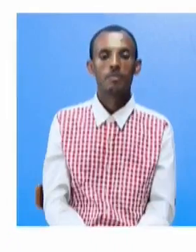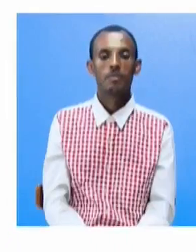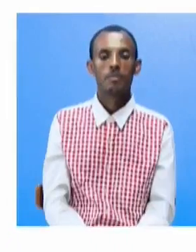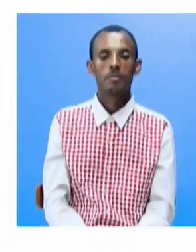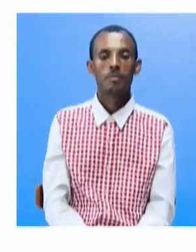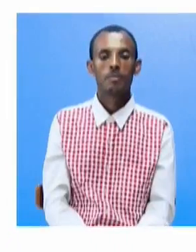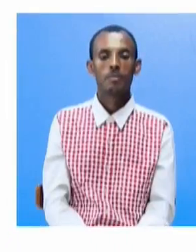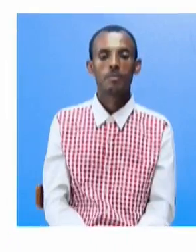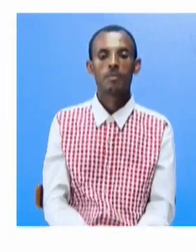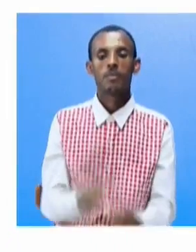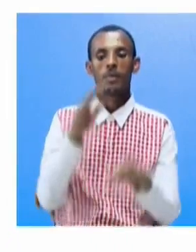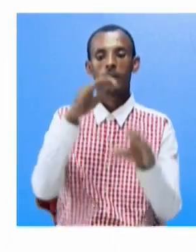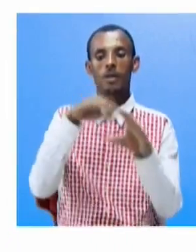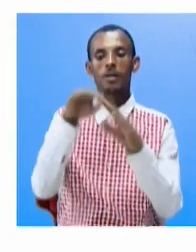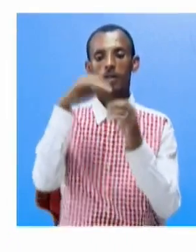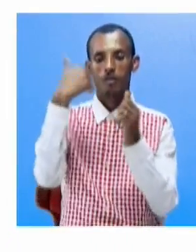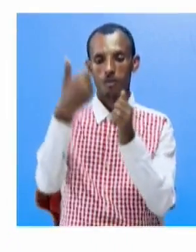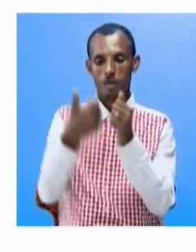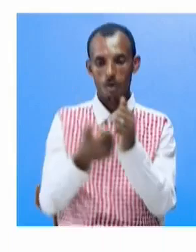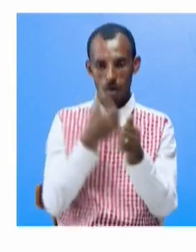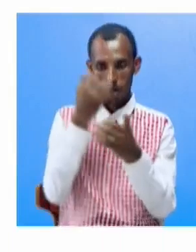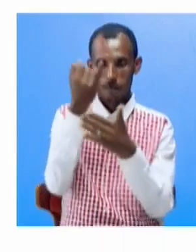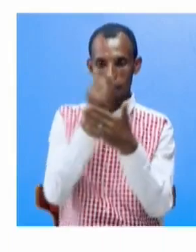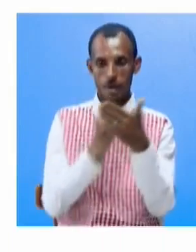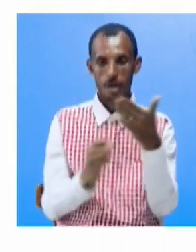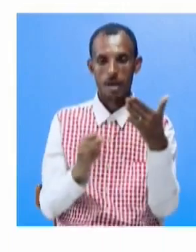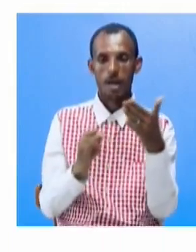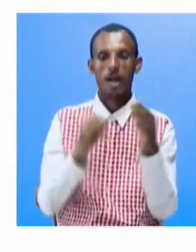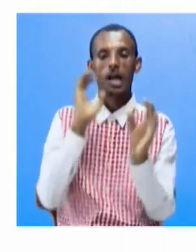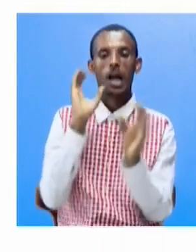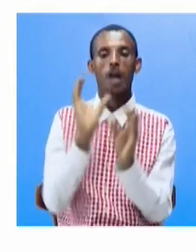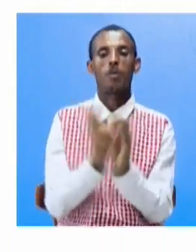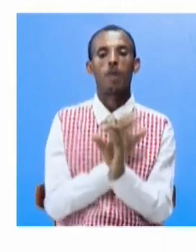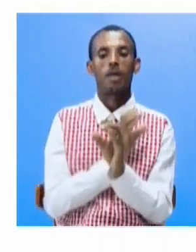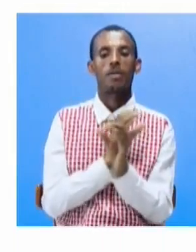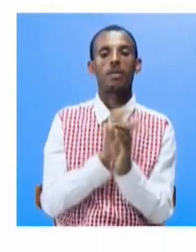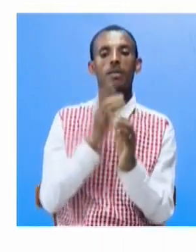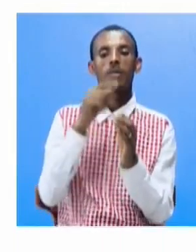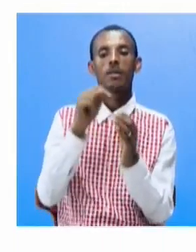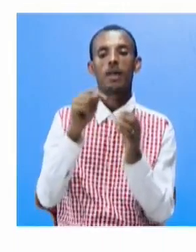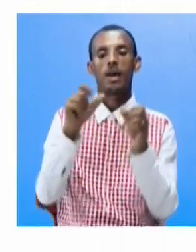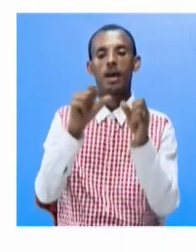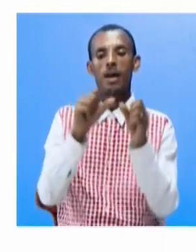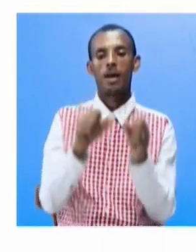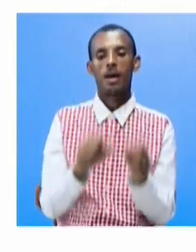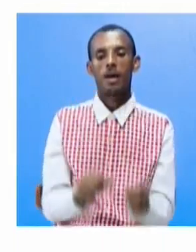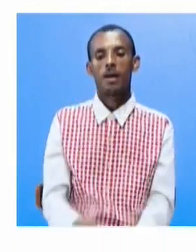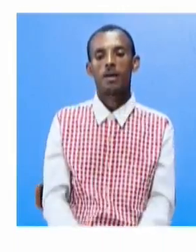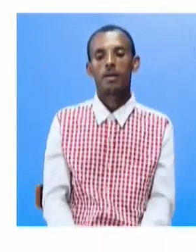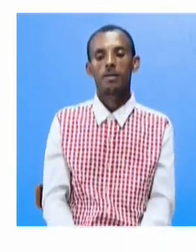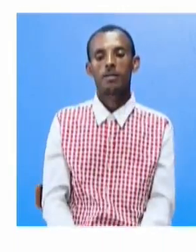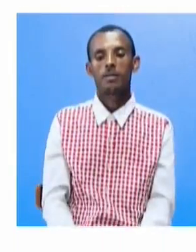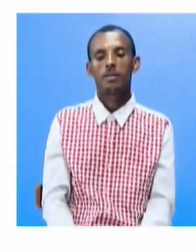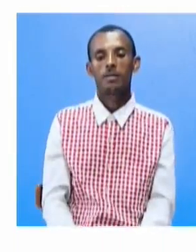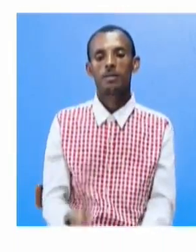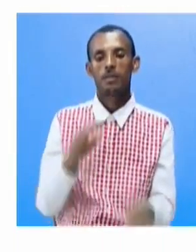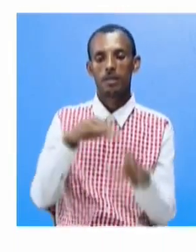In the following figure, calculate the area of shaded region. In the following